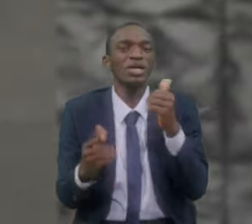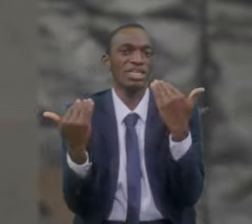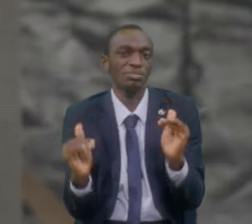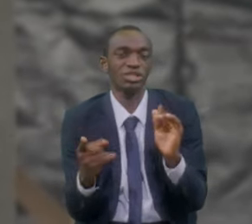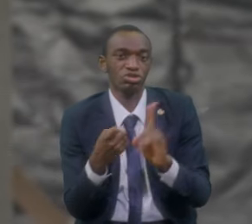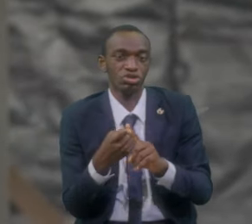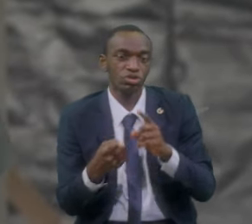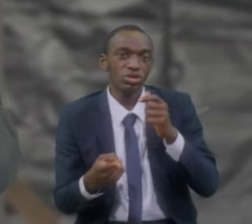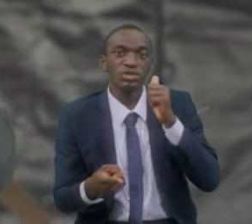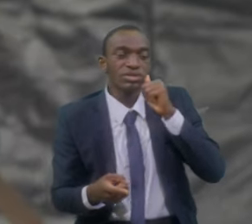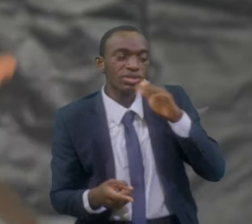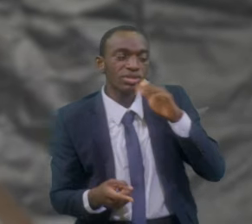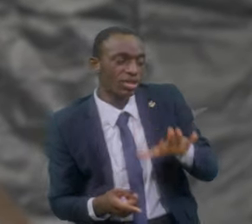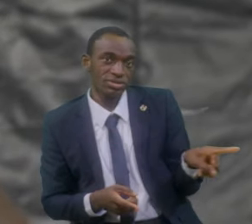girls.